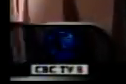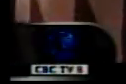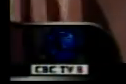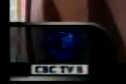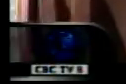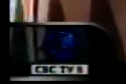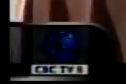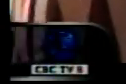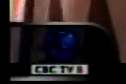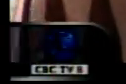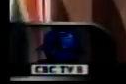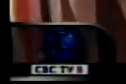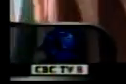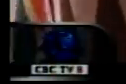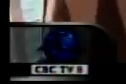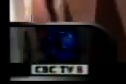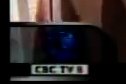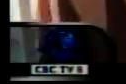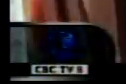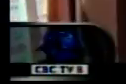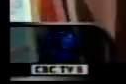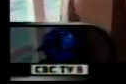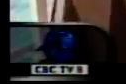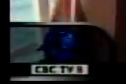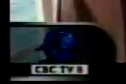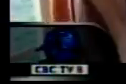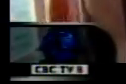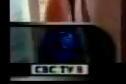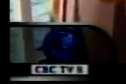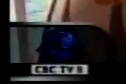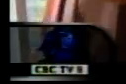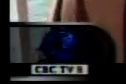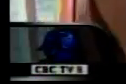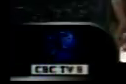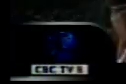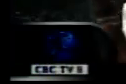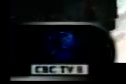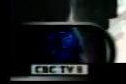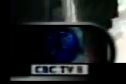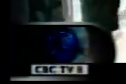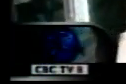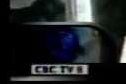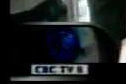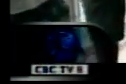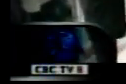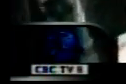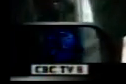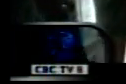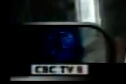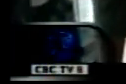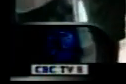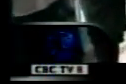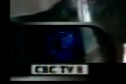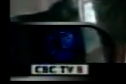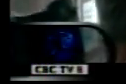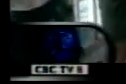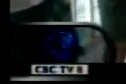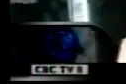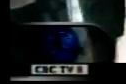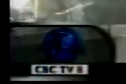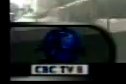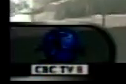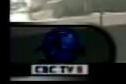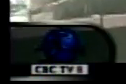So, in the words of our veteran broadcaster, Admiral International HD, you missed a lot if you missed our